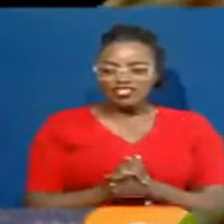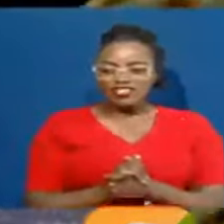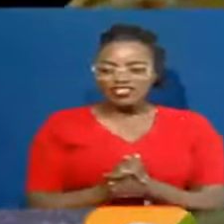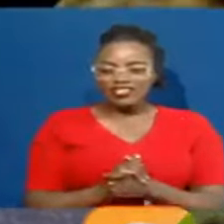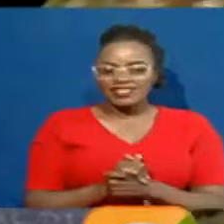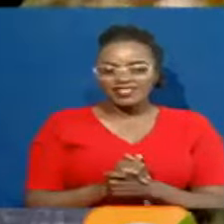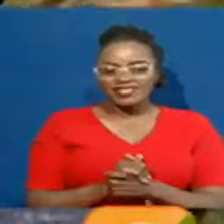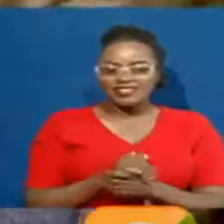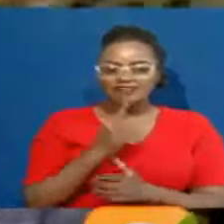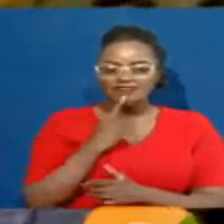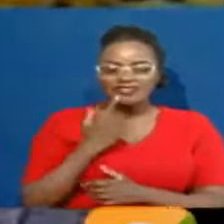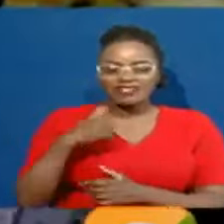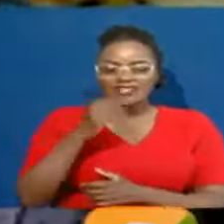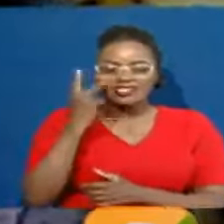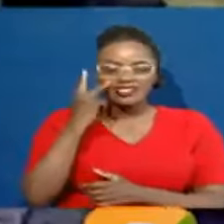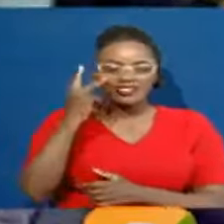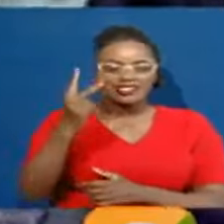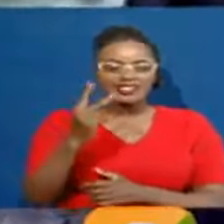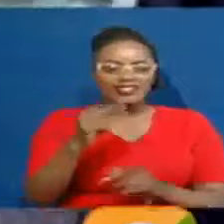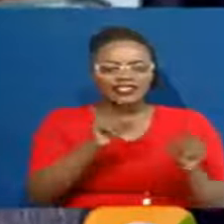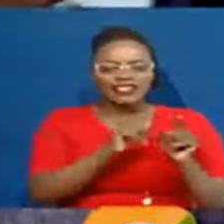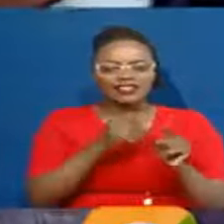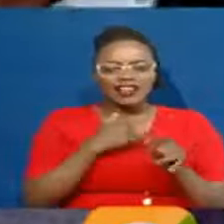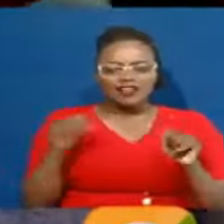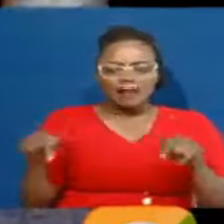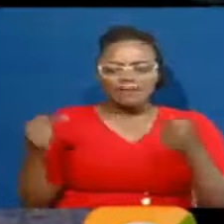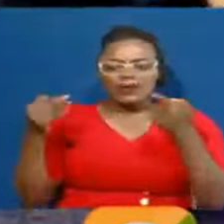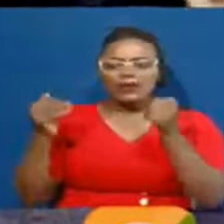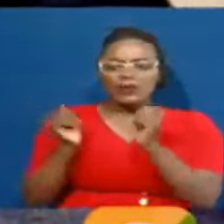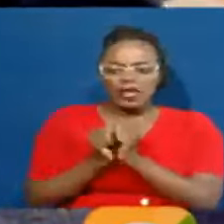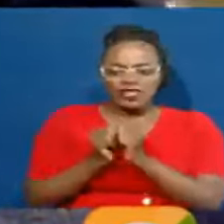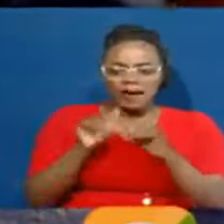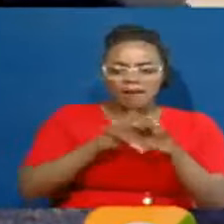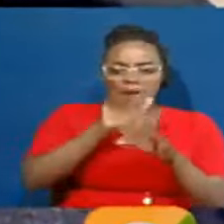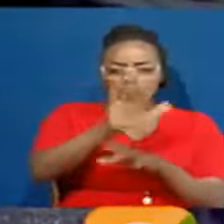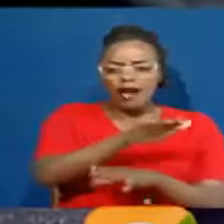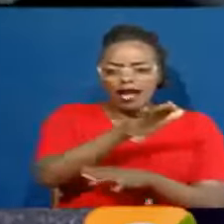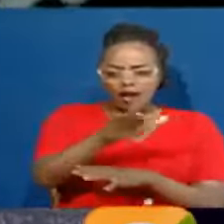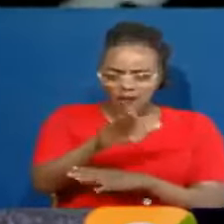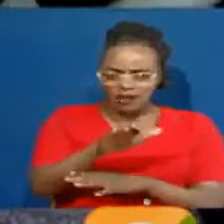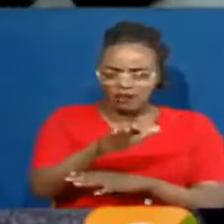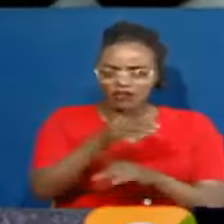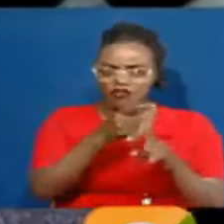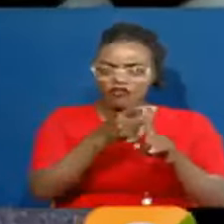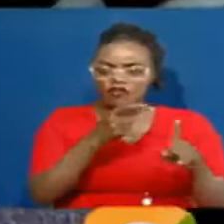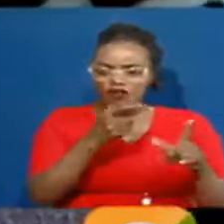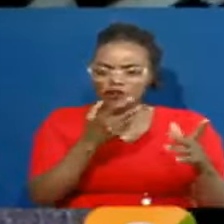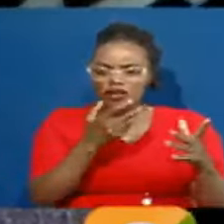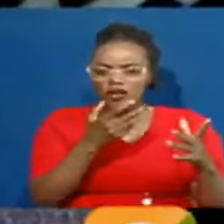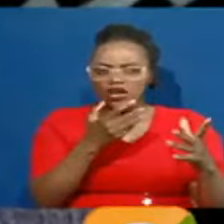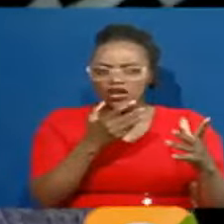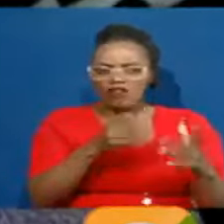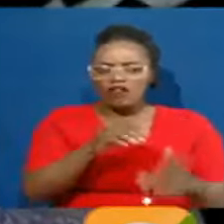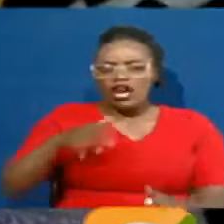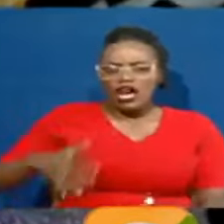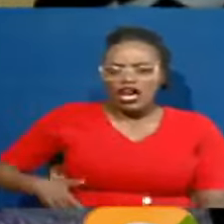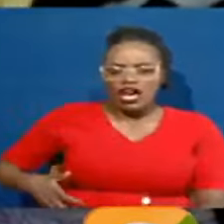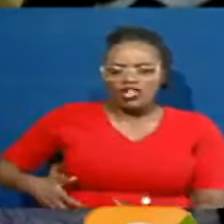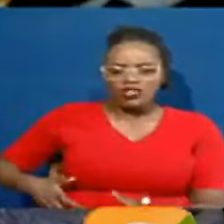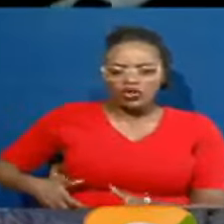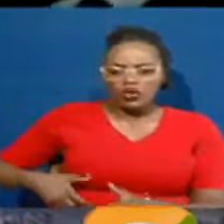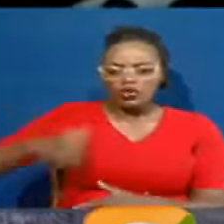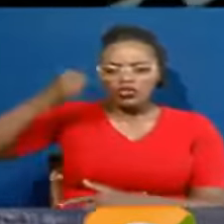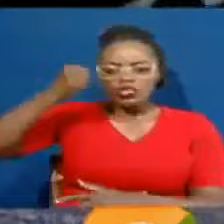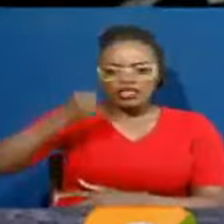We can tell us. We saw you try to have an altercation with the Member of Parliament for